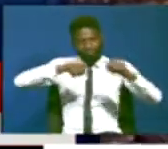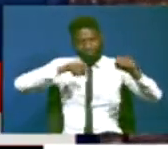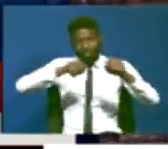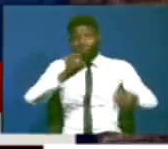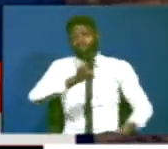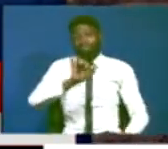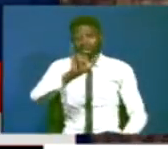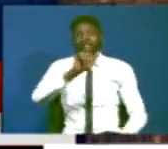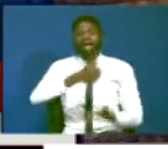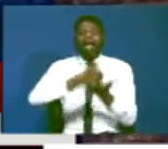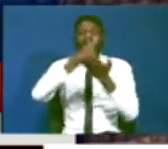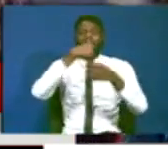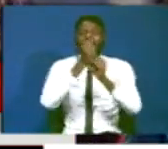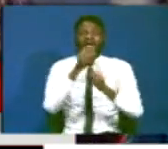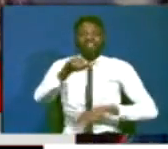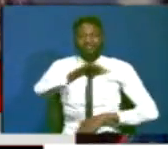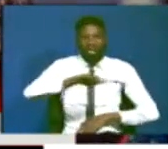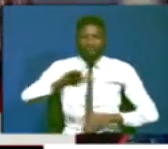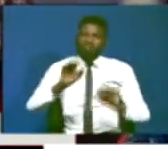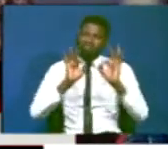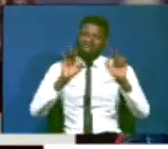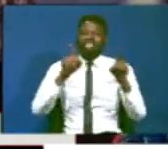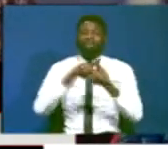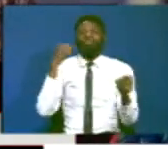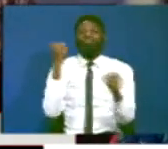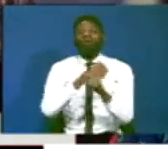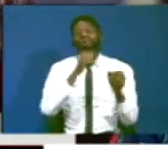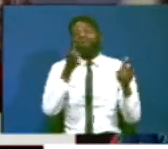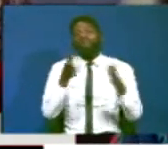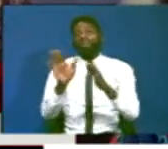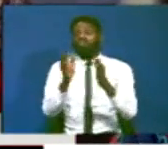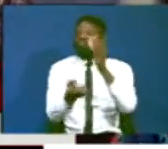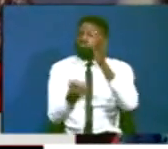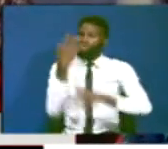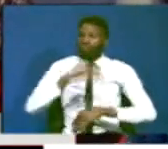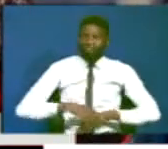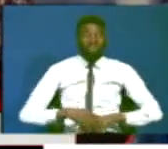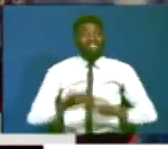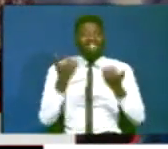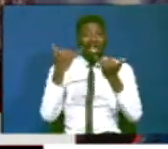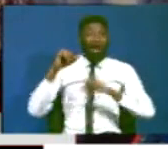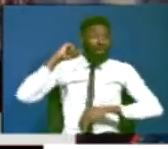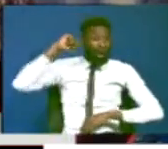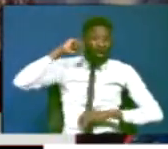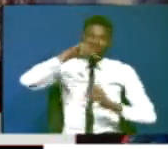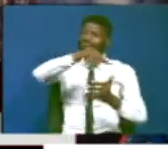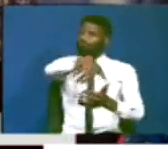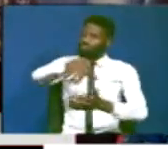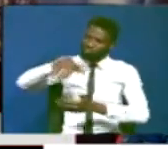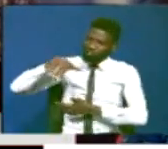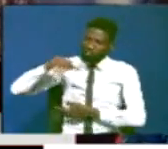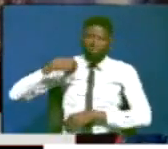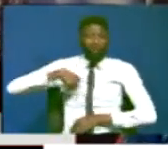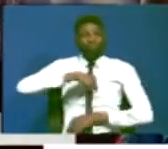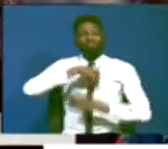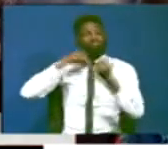enabling environment and also create employment. So for now, we put politics behind us. We are supporting this government